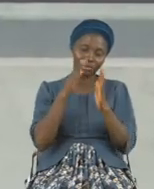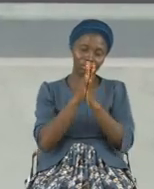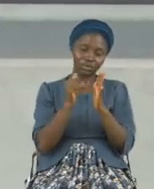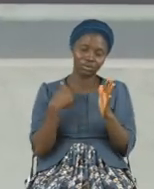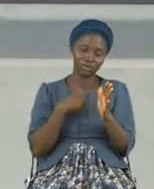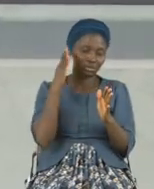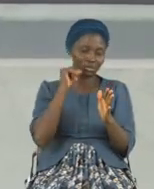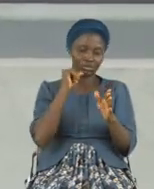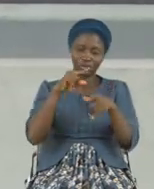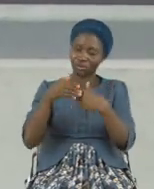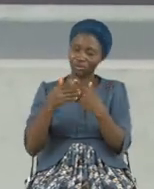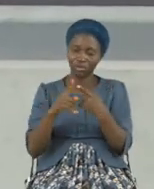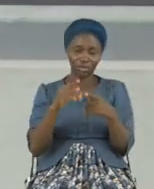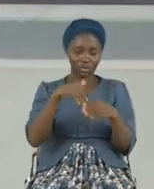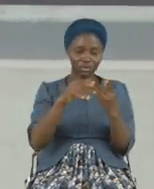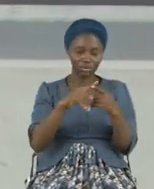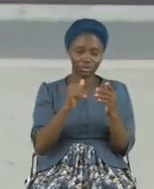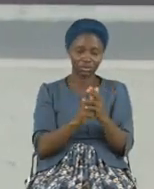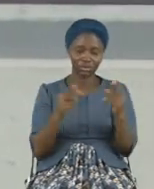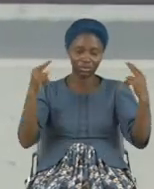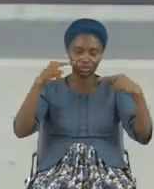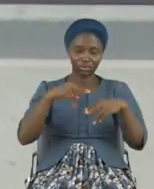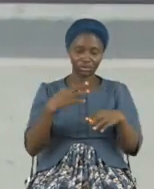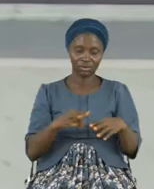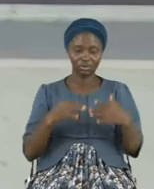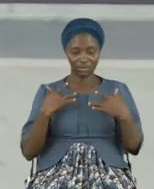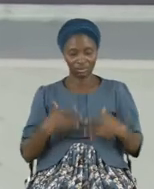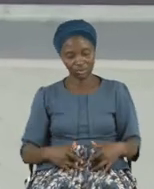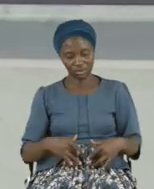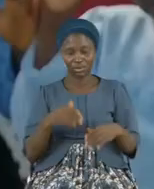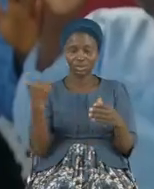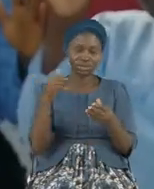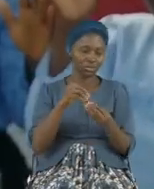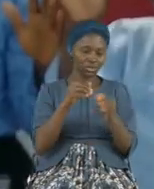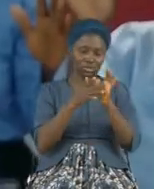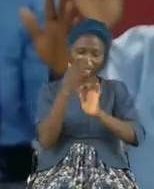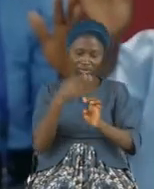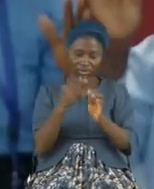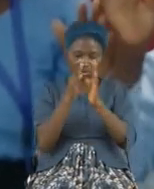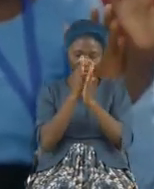that valley of despondency anymore in Jesus' name.